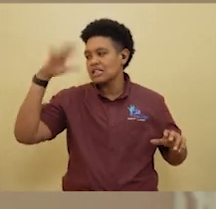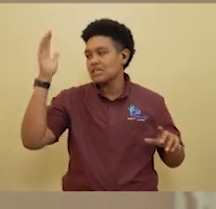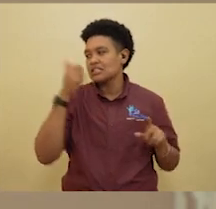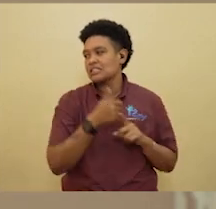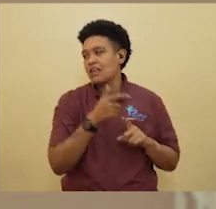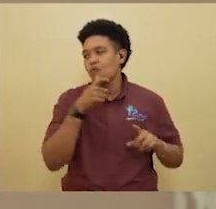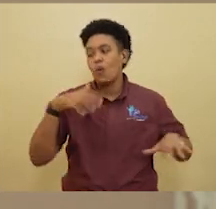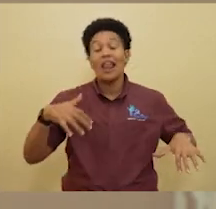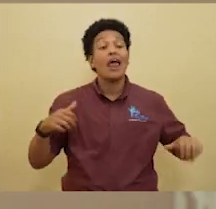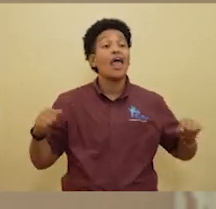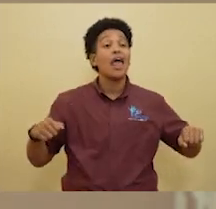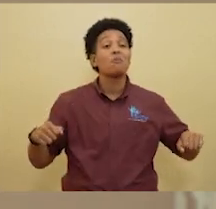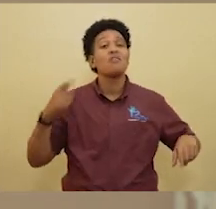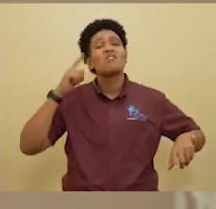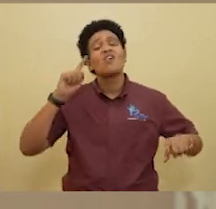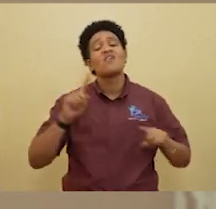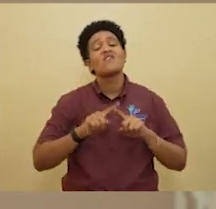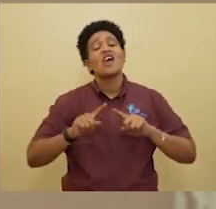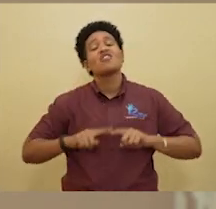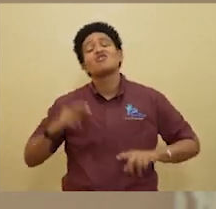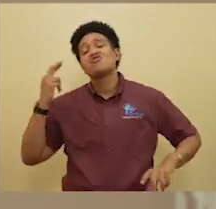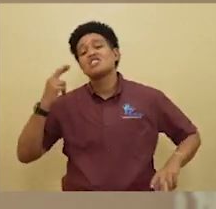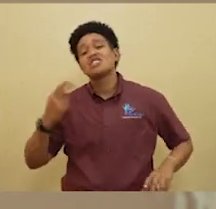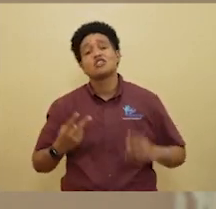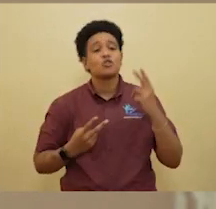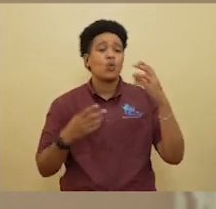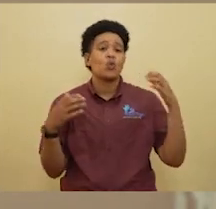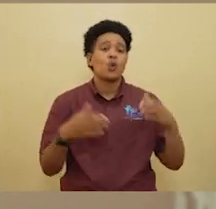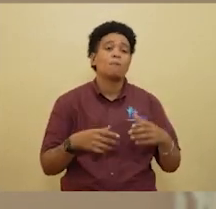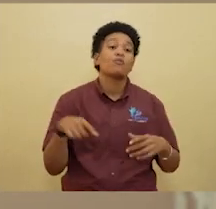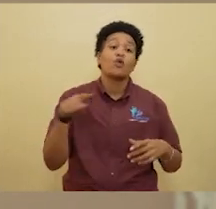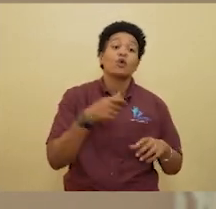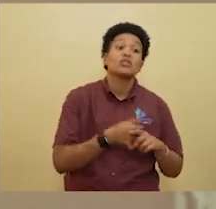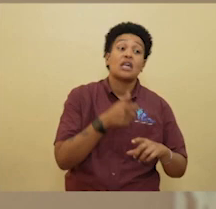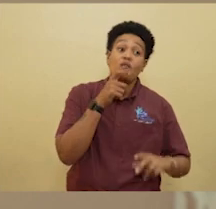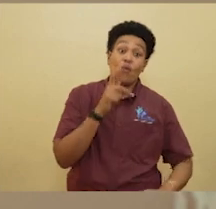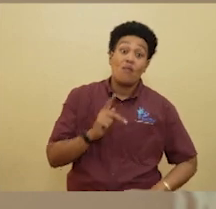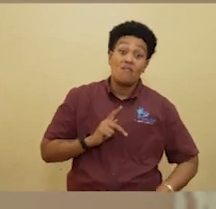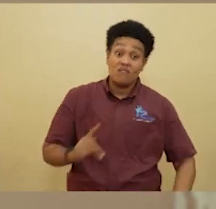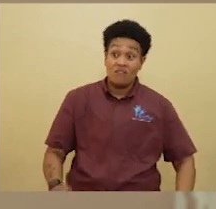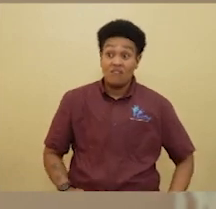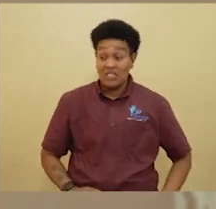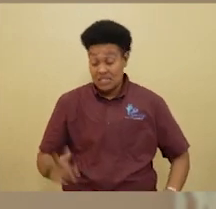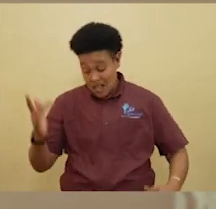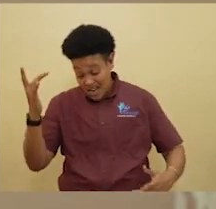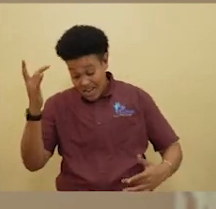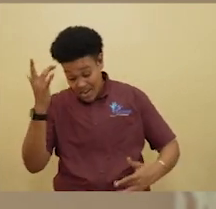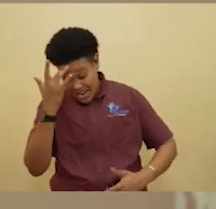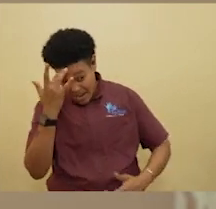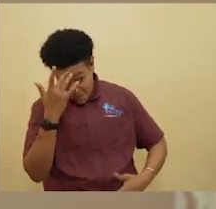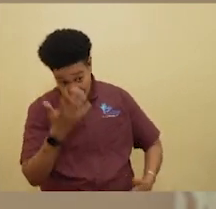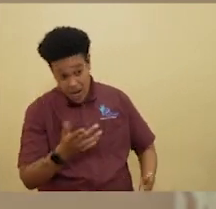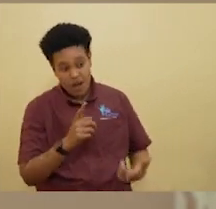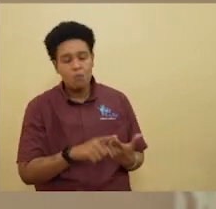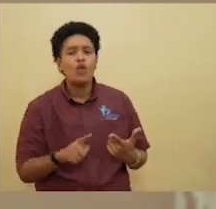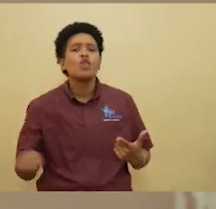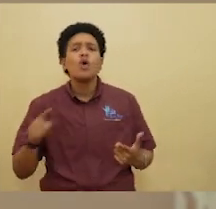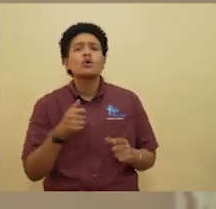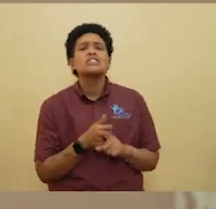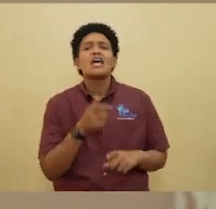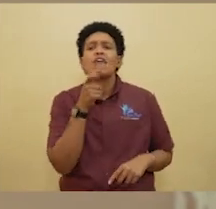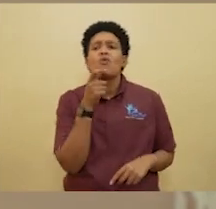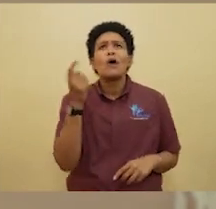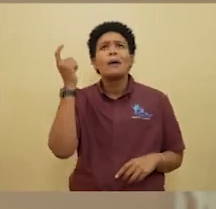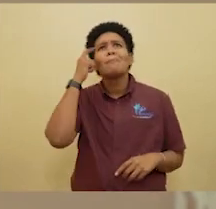unable for various reasons, and there's two groups. There's those that are physically impaired, and there are also those that